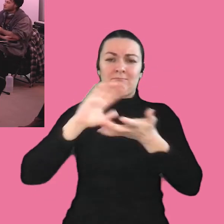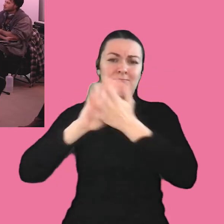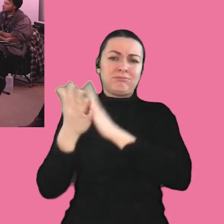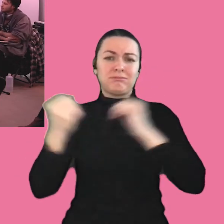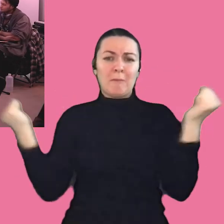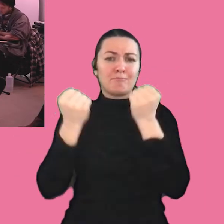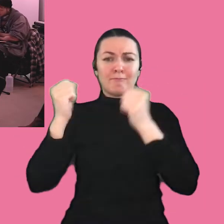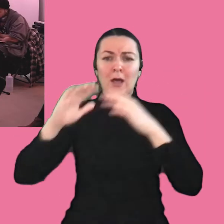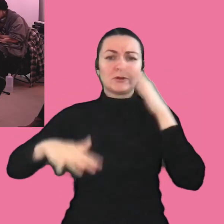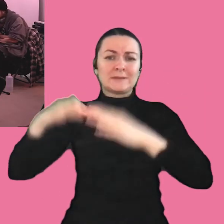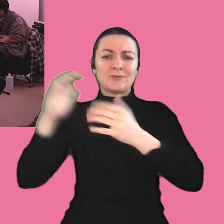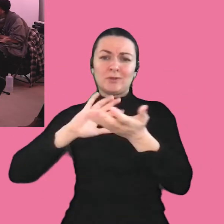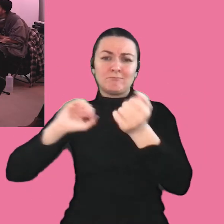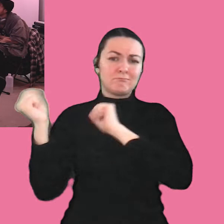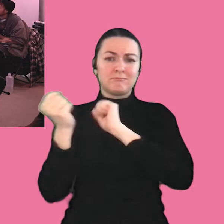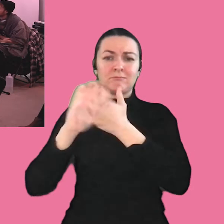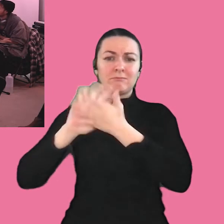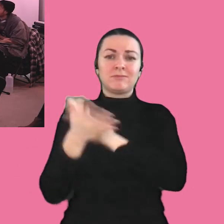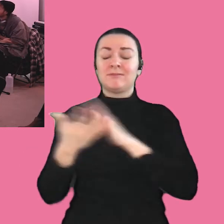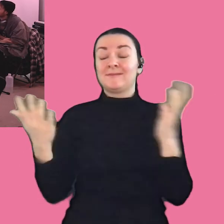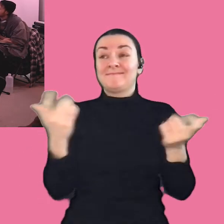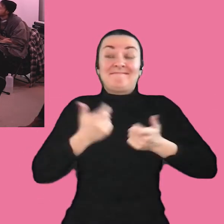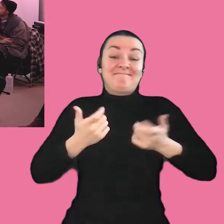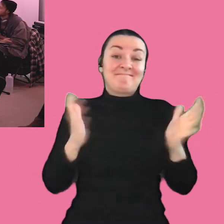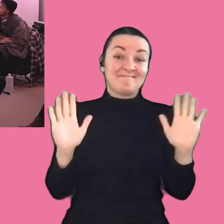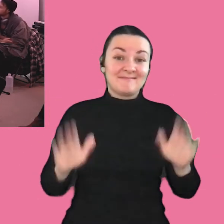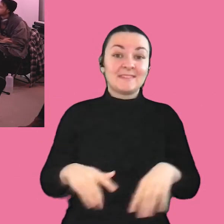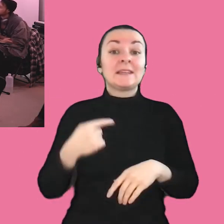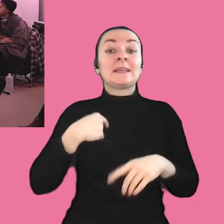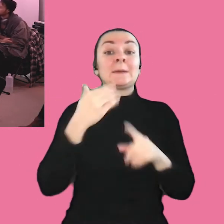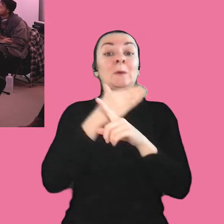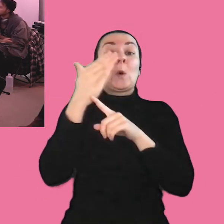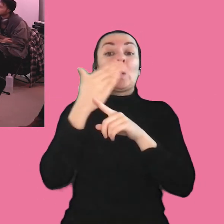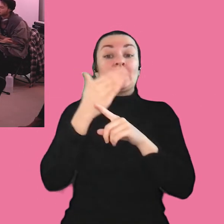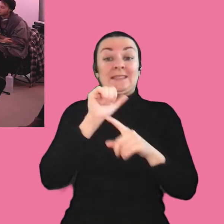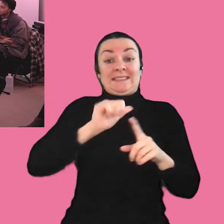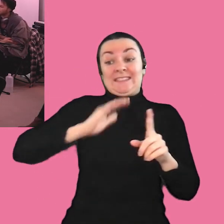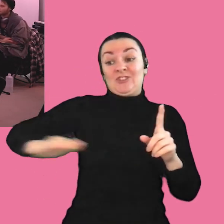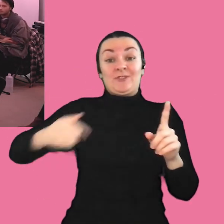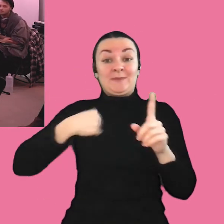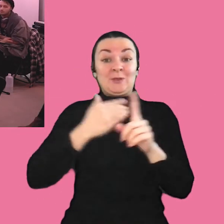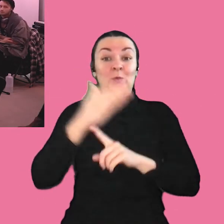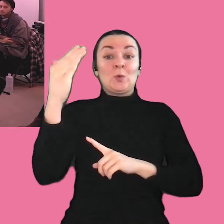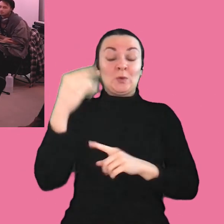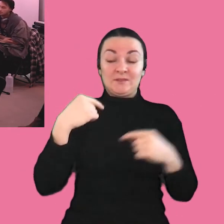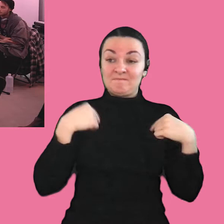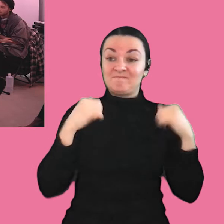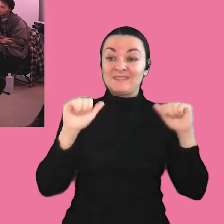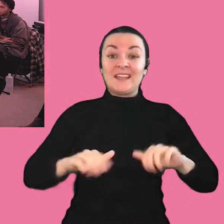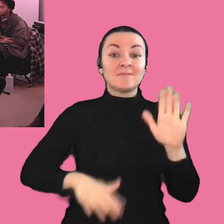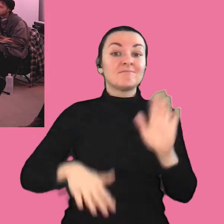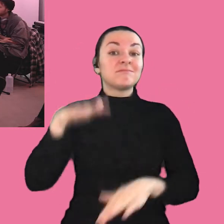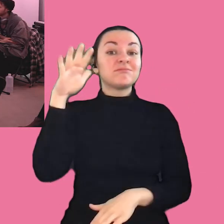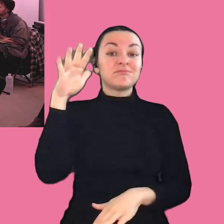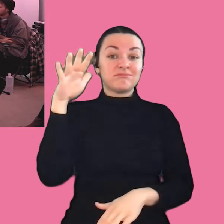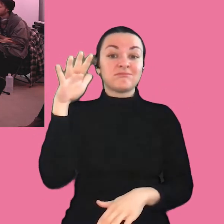who I am a bit as well. So I think it's important to say I'm from Liverpool originally, and I grew up in a